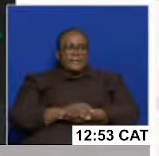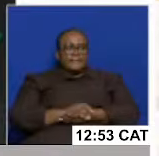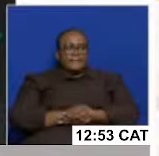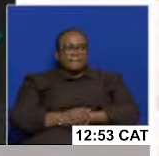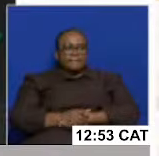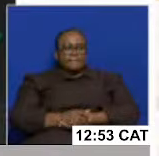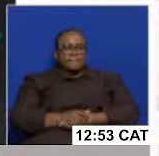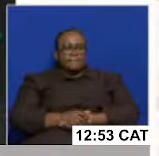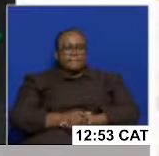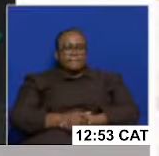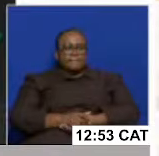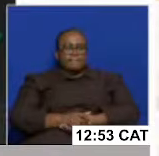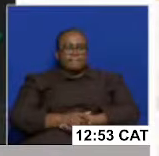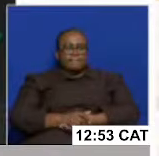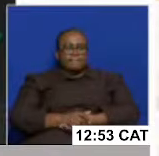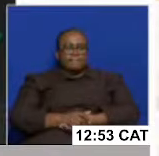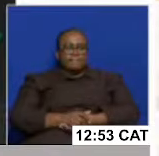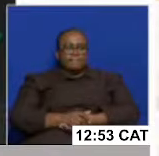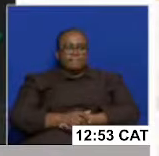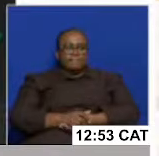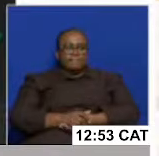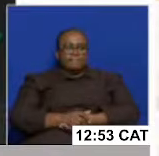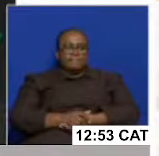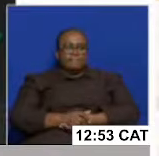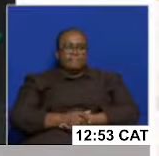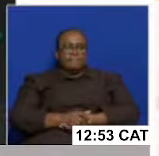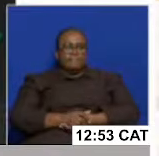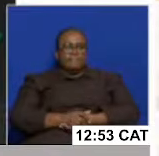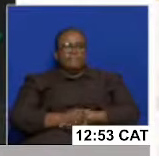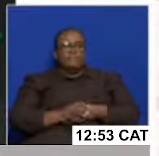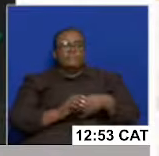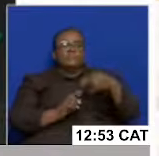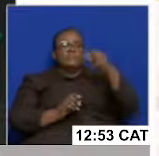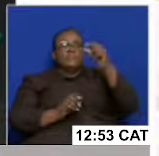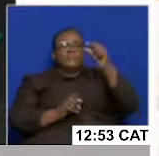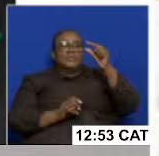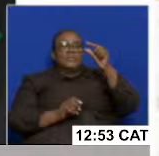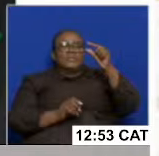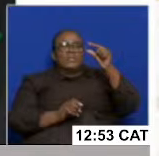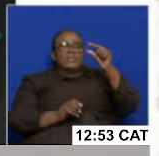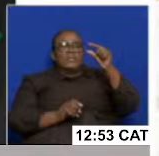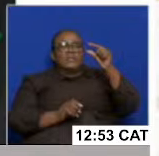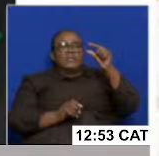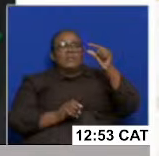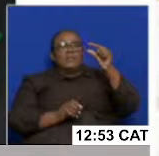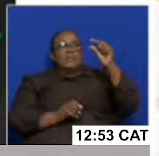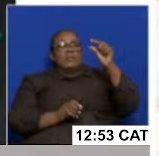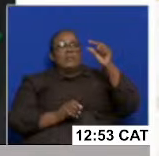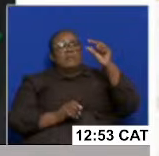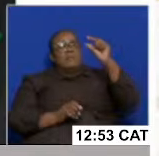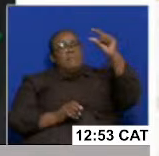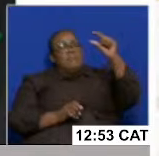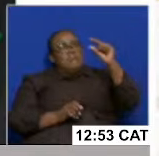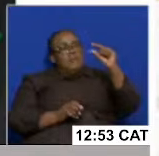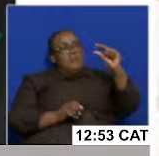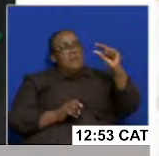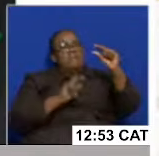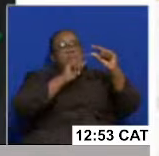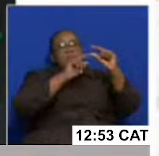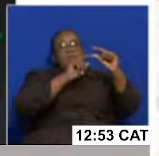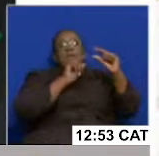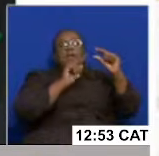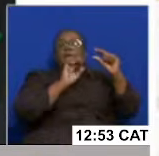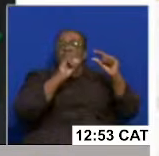It's the second message. Is there a way to ask him if we resigned, will it make his life easier?